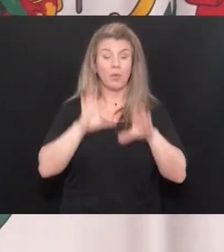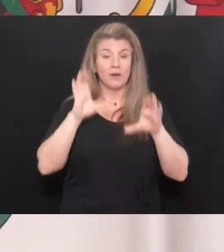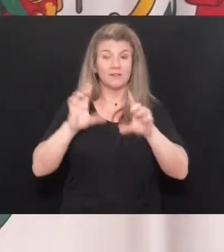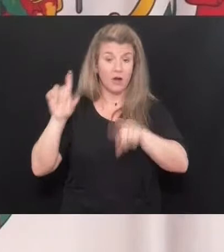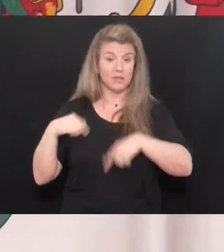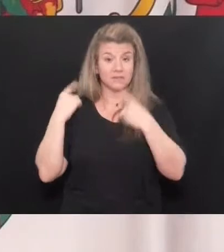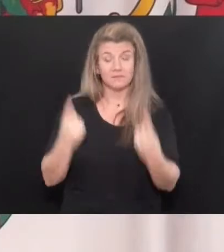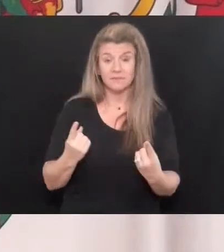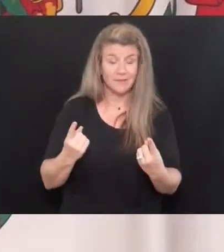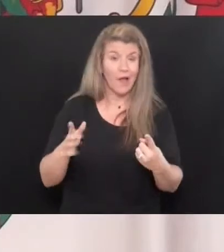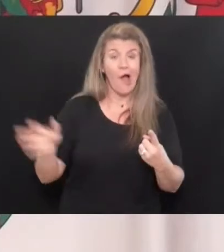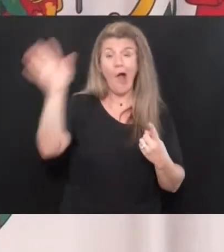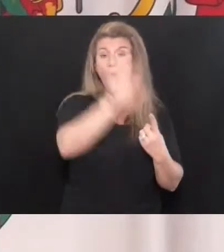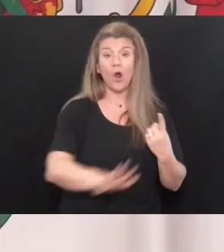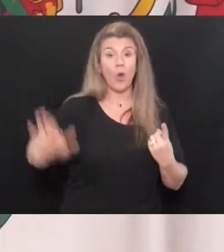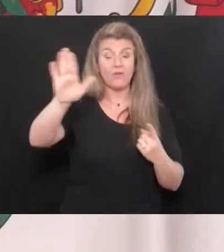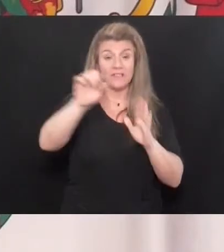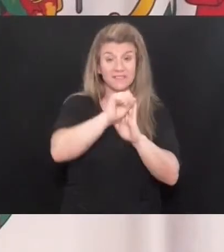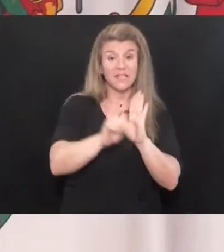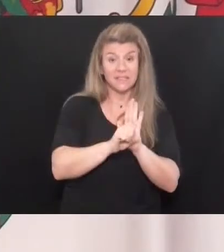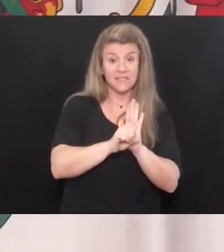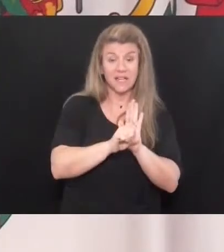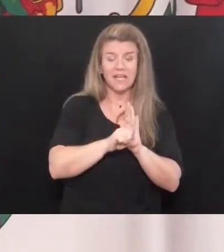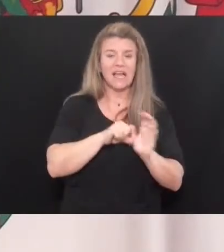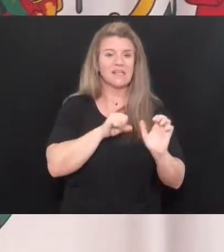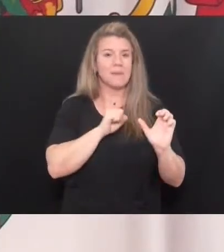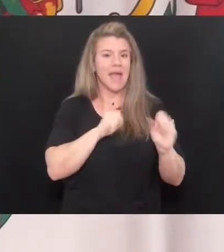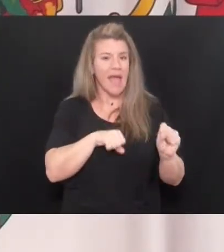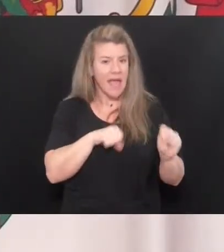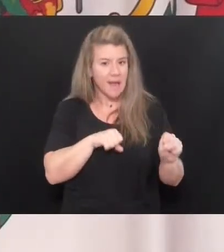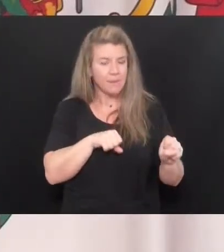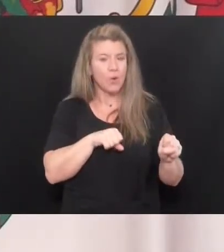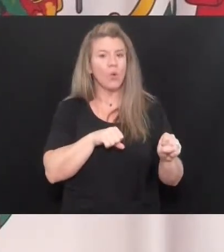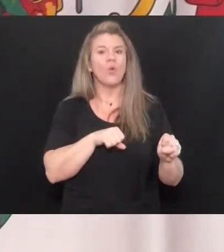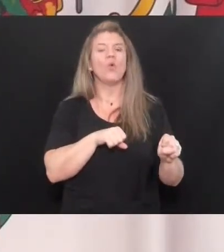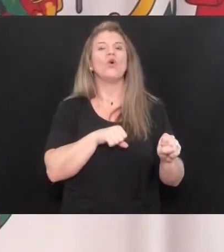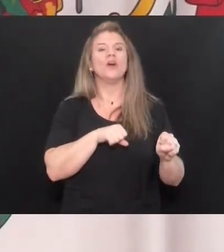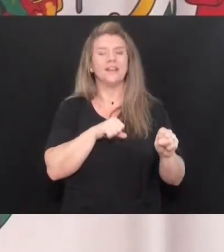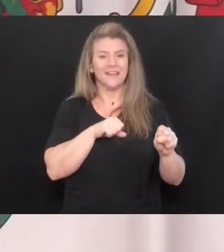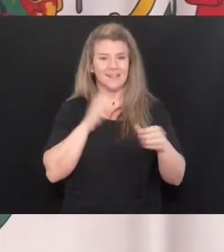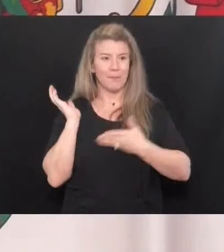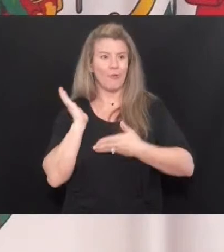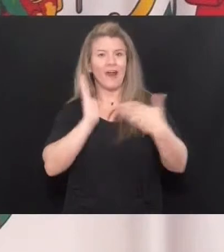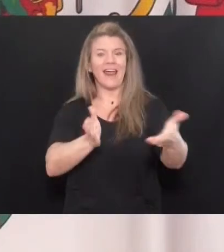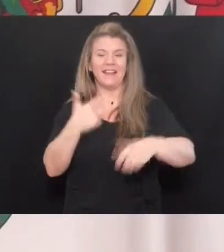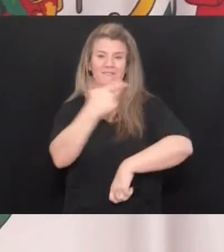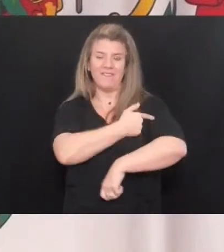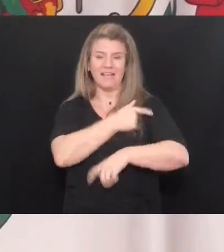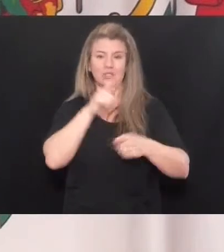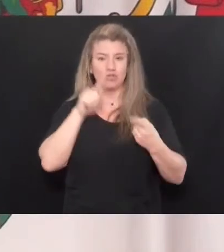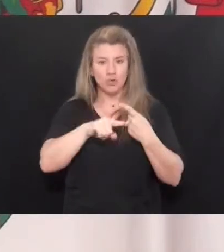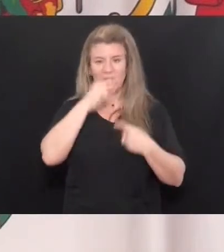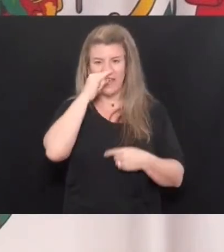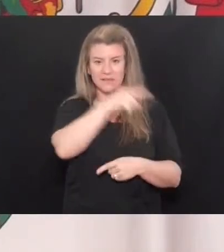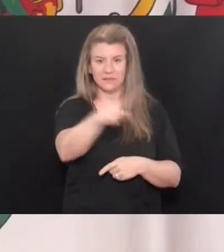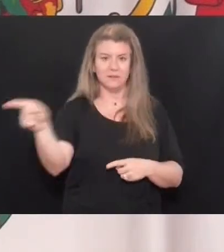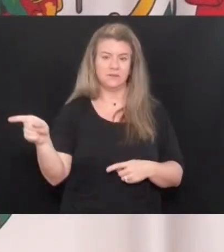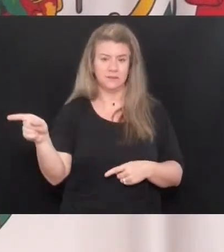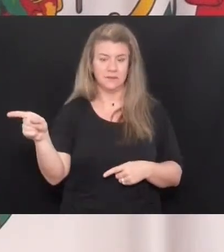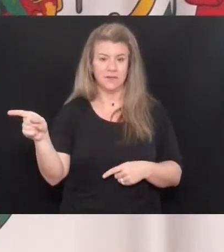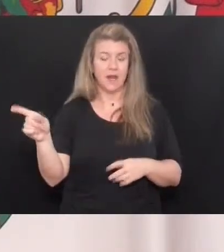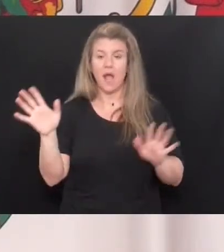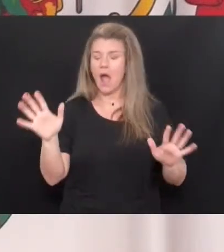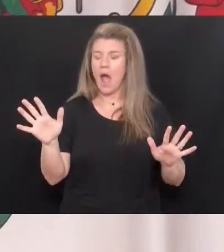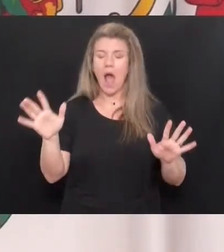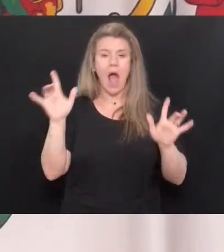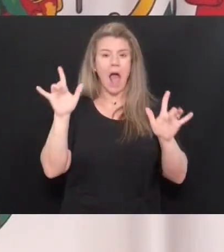know, all across our state and everything, to be able to take the vaccines right to our kids and everything. I love